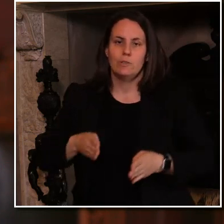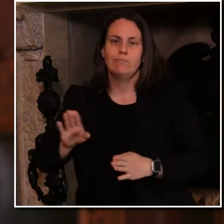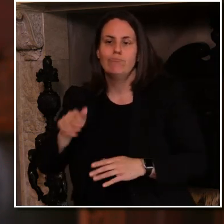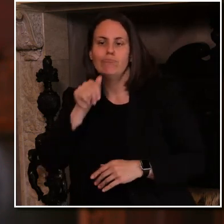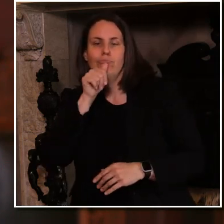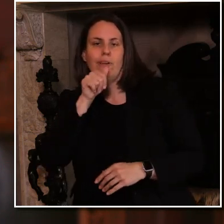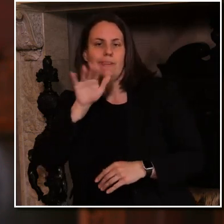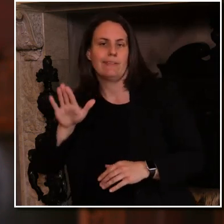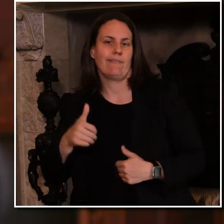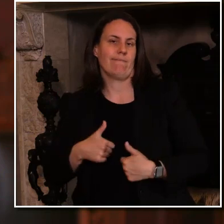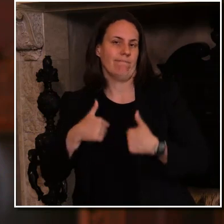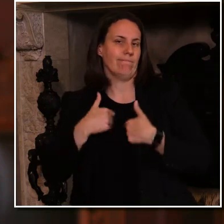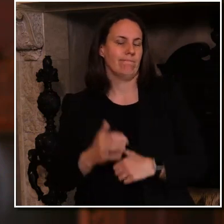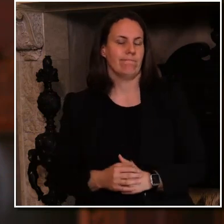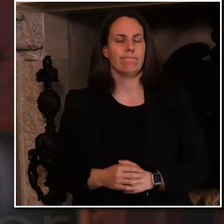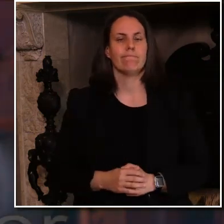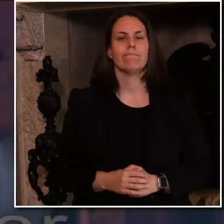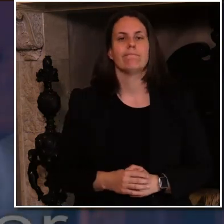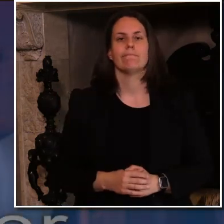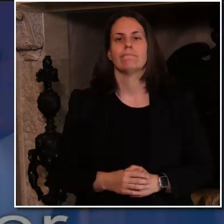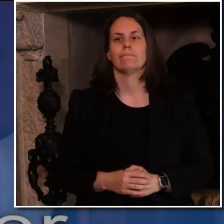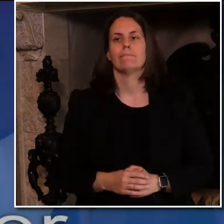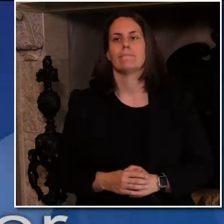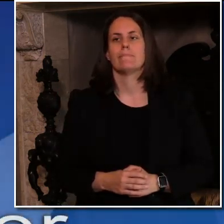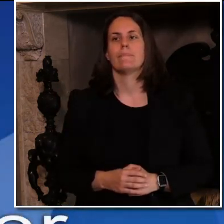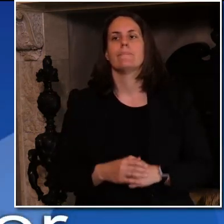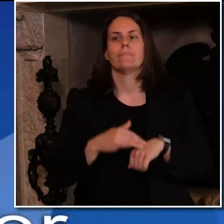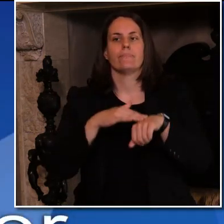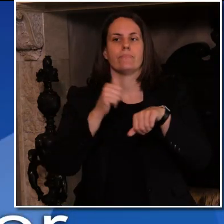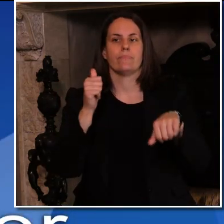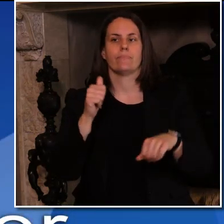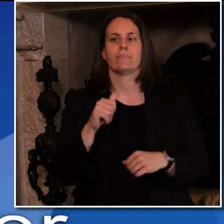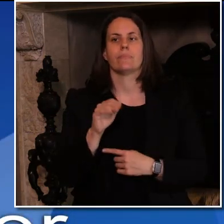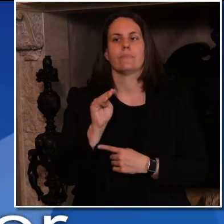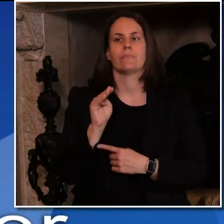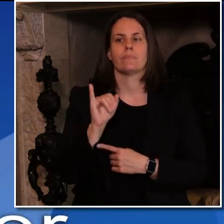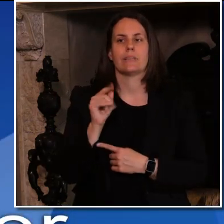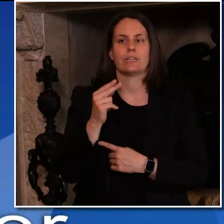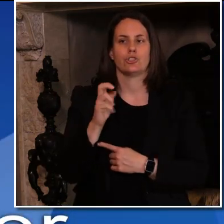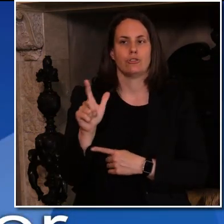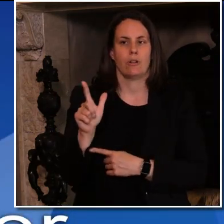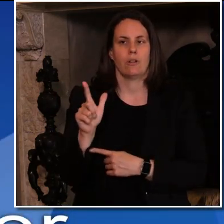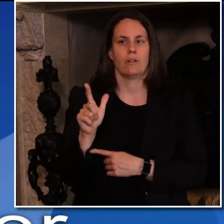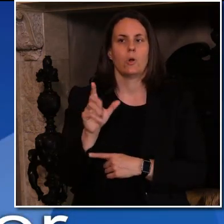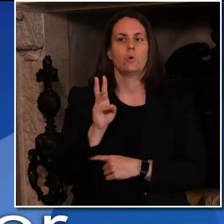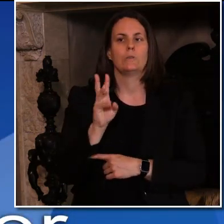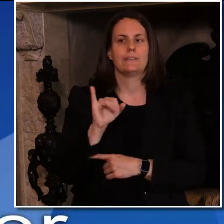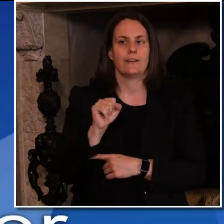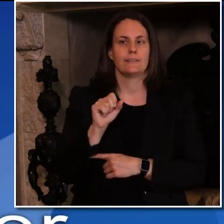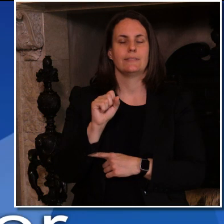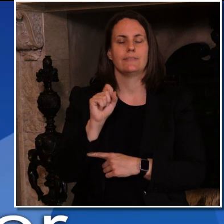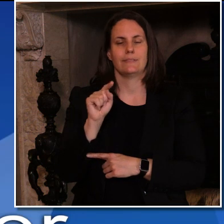health. Thank you, Emily. Now to Mitchell Schmidt from the Wisconsin State Journal. Mitchell?